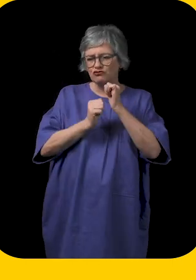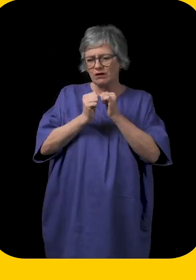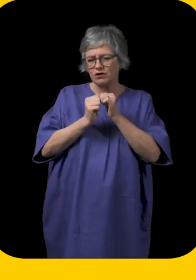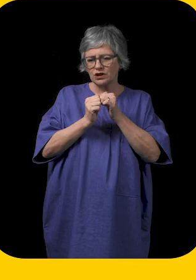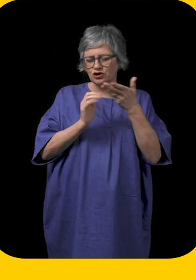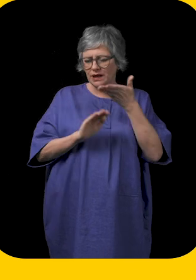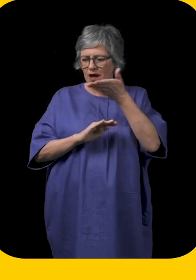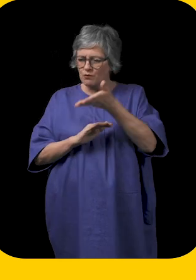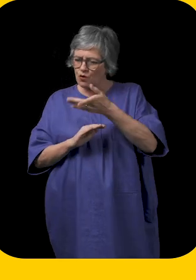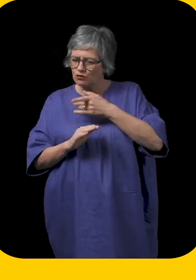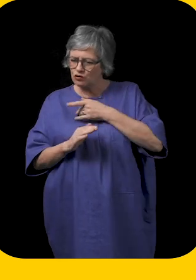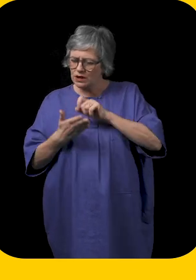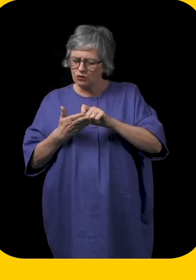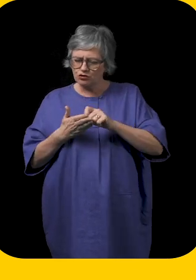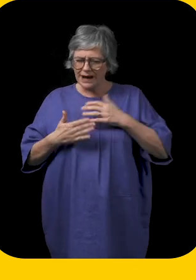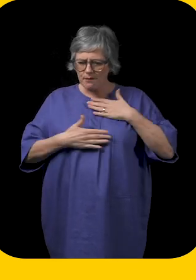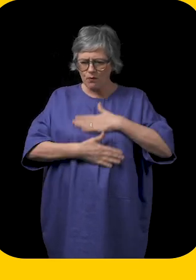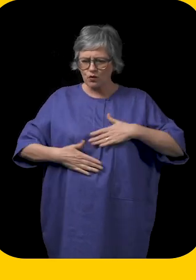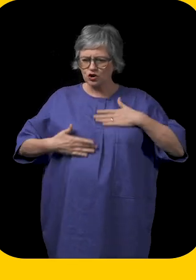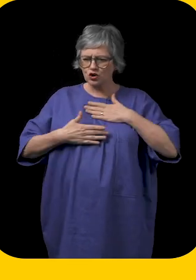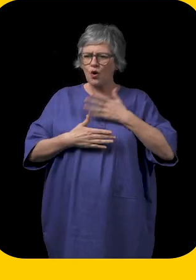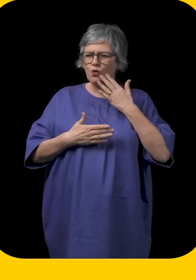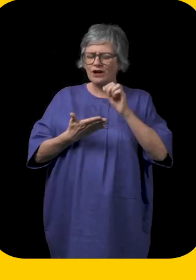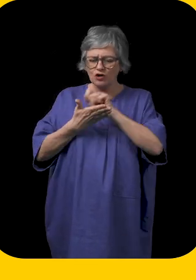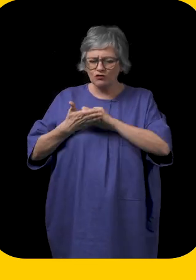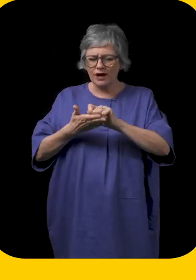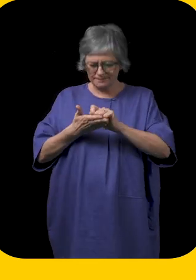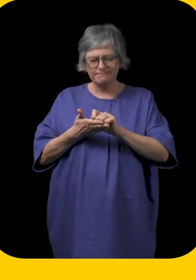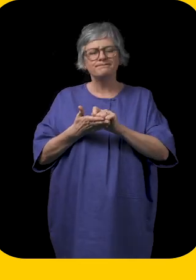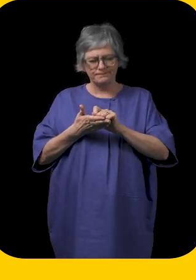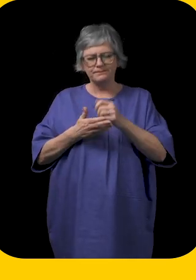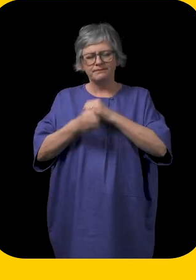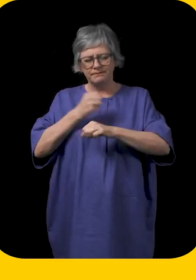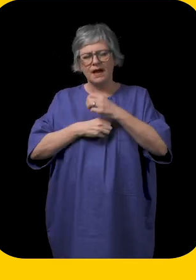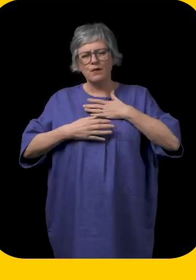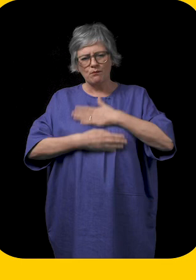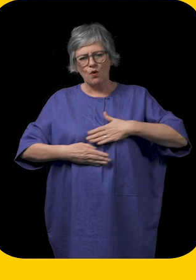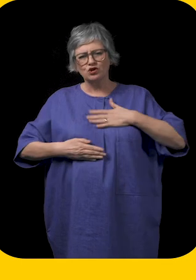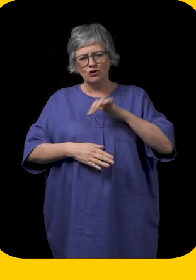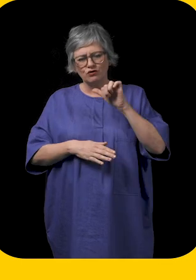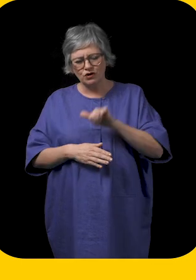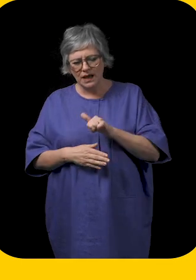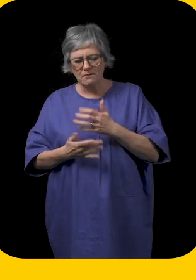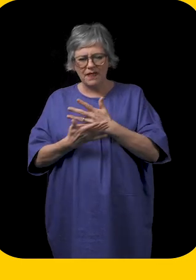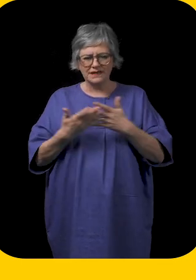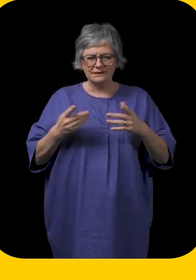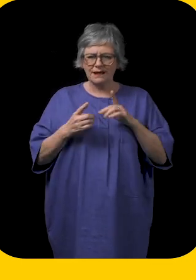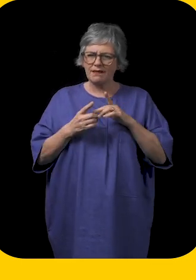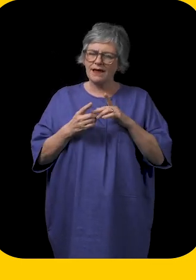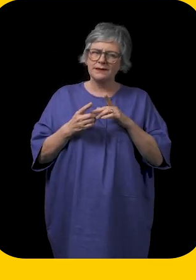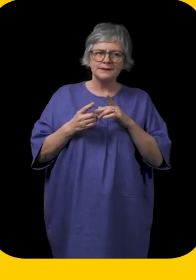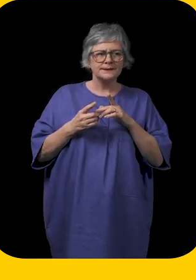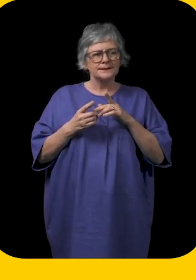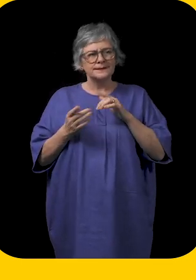And Leila, I know you said you have quite a structural approach to your writing. Do you ever get quite emotional when you're writing? I do get emotional when I'm writing,